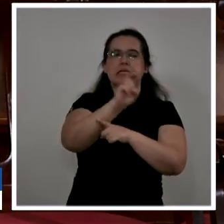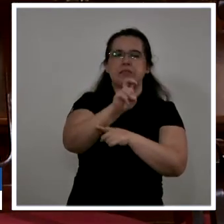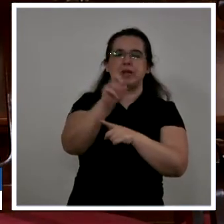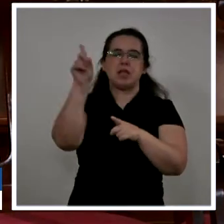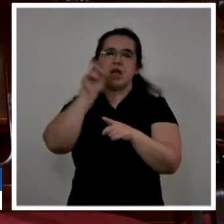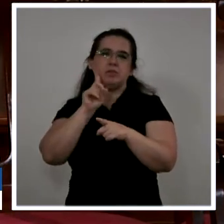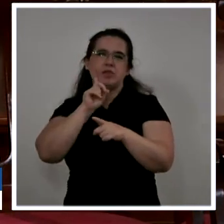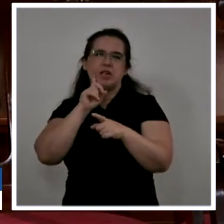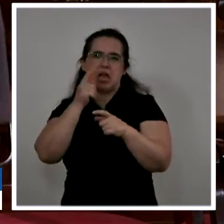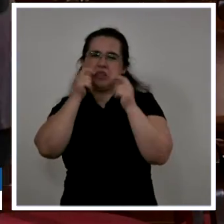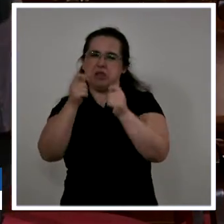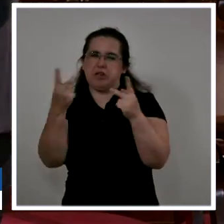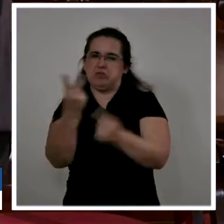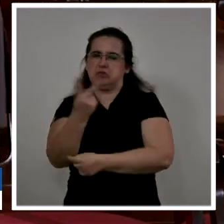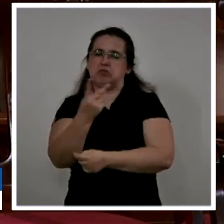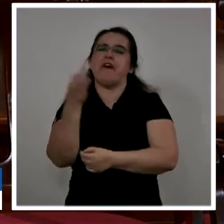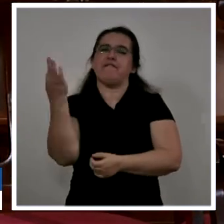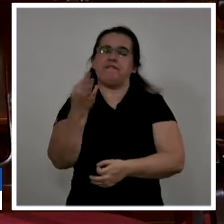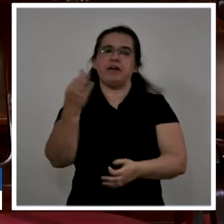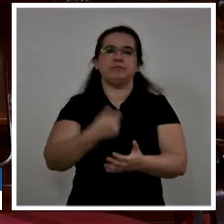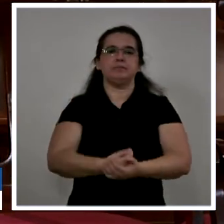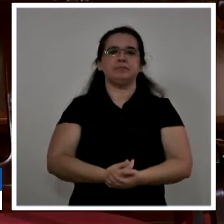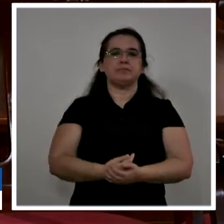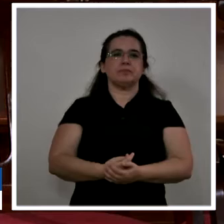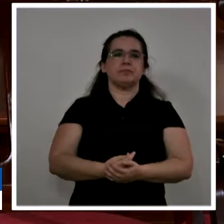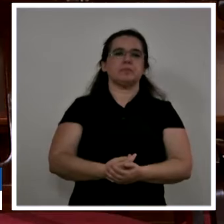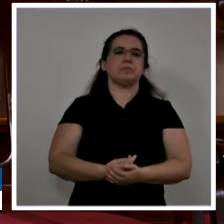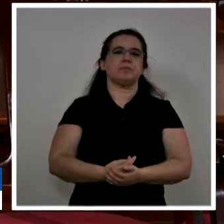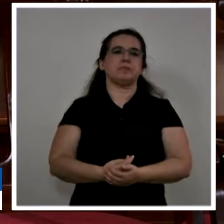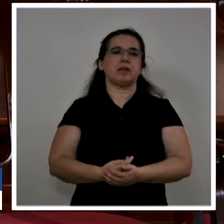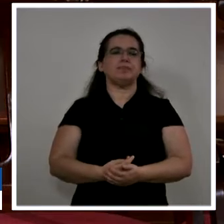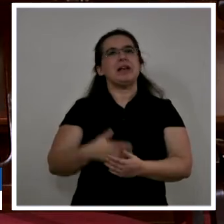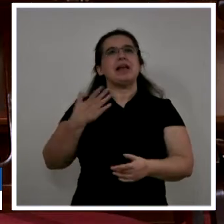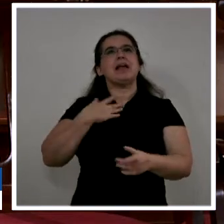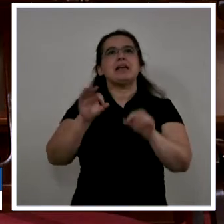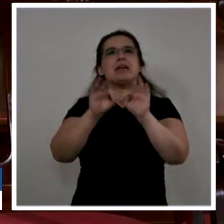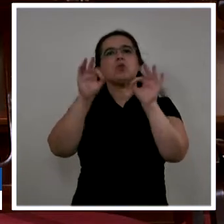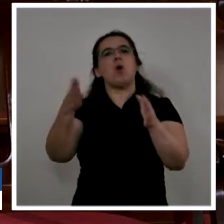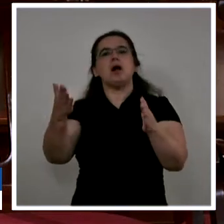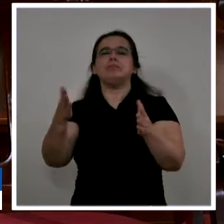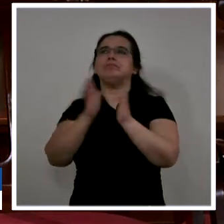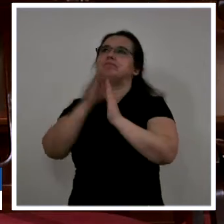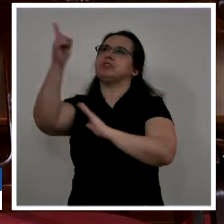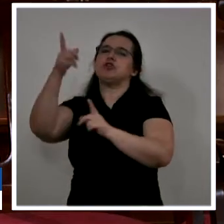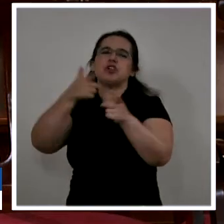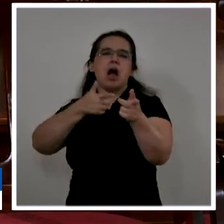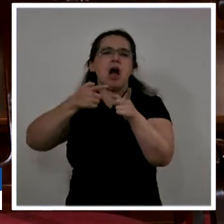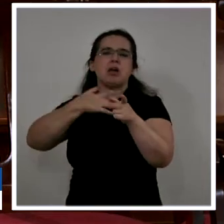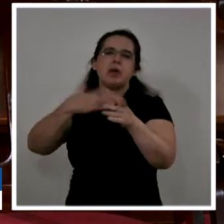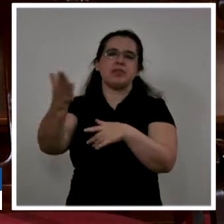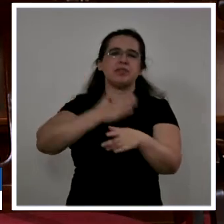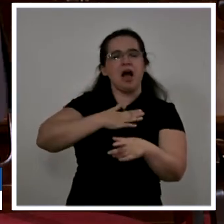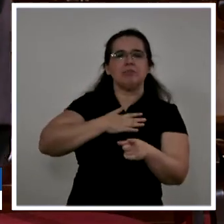means he gave us something to fight with. Ou seja, ele deu-nos alguma arma, alguma coisa com a qual podemos lutar. And